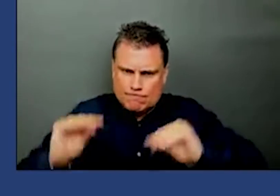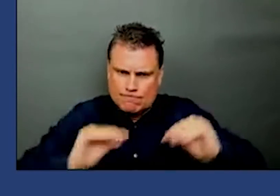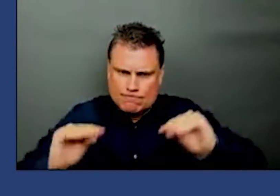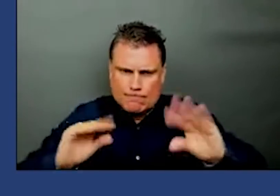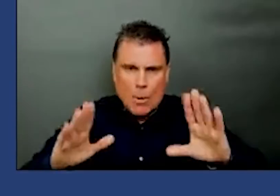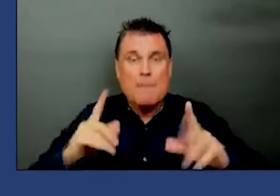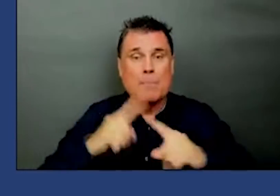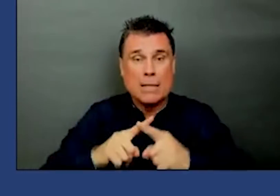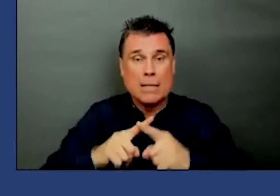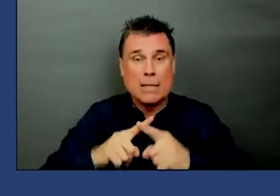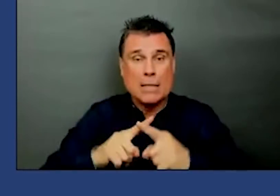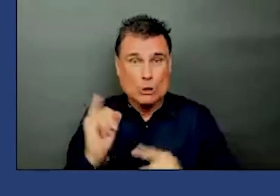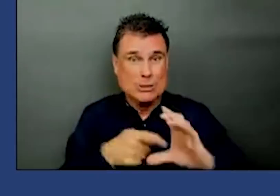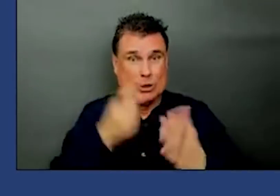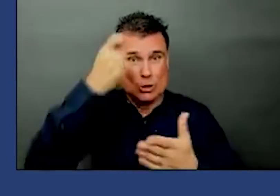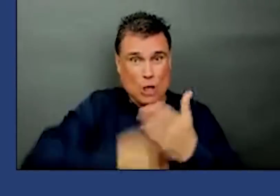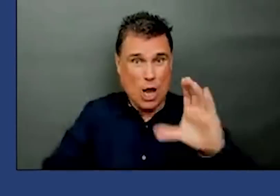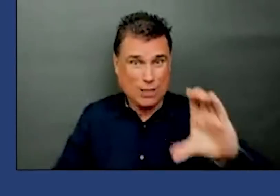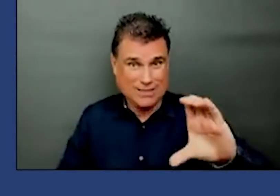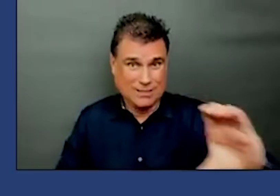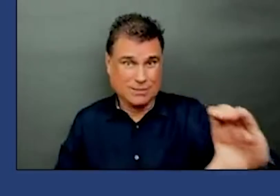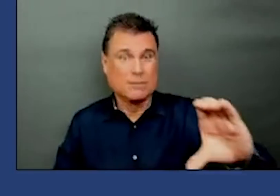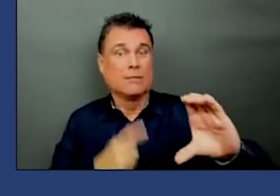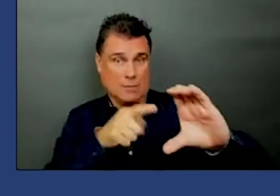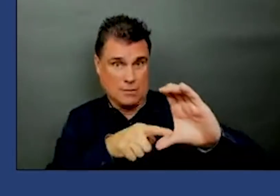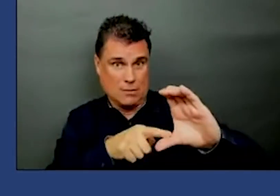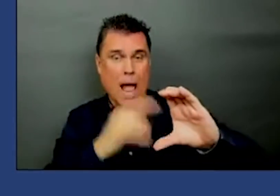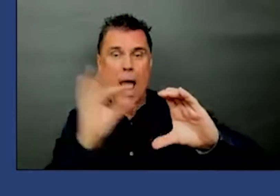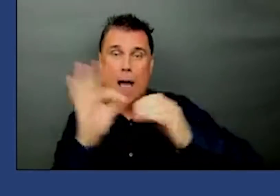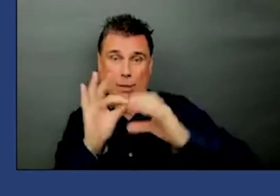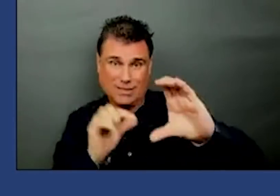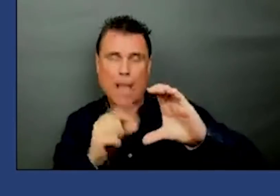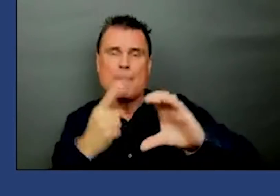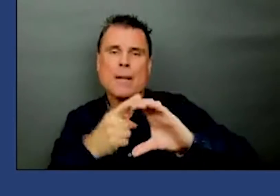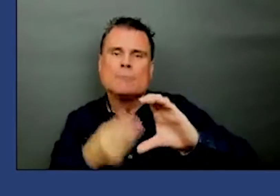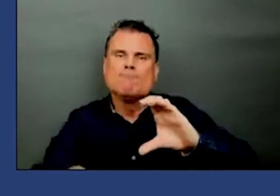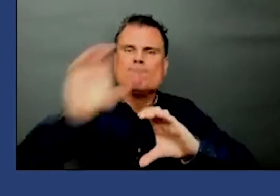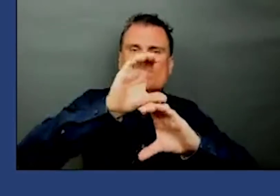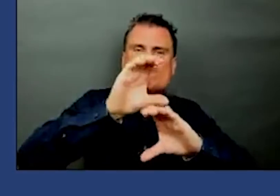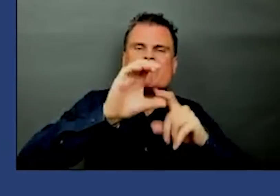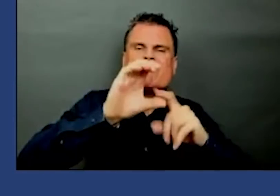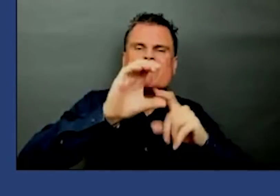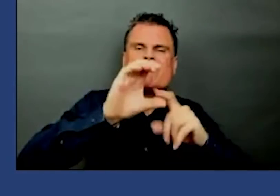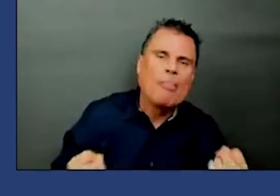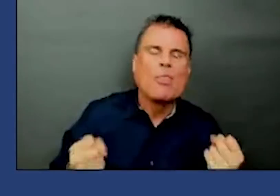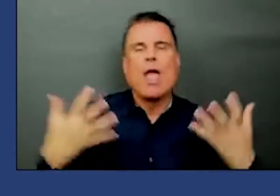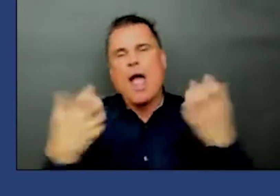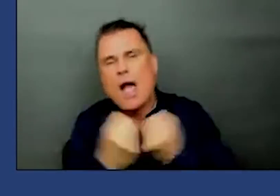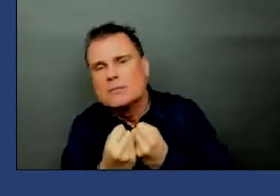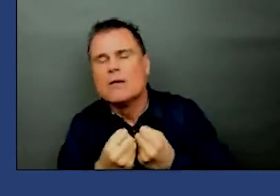over time, and those numbers will be clear when the service plan is released, along with it, the 3-year forecasts.